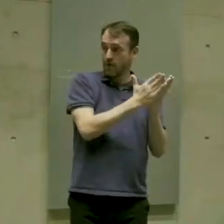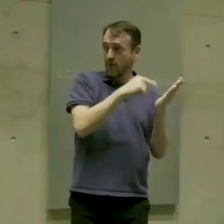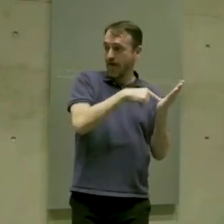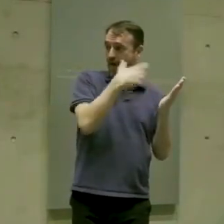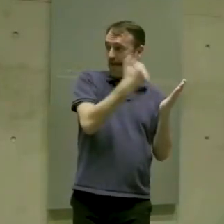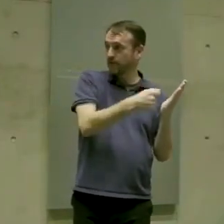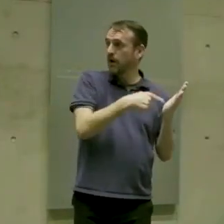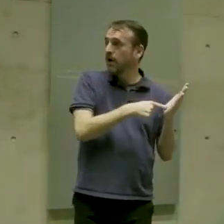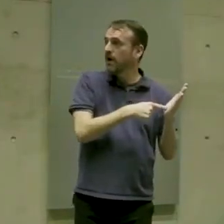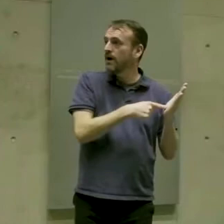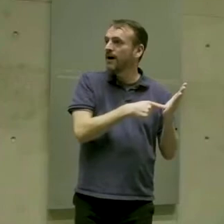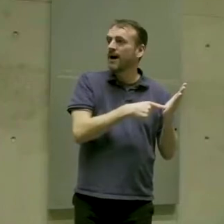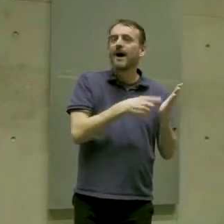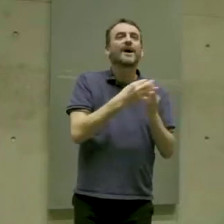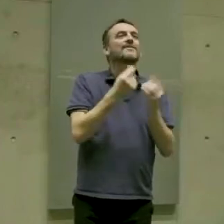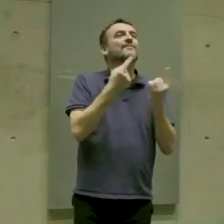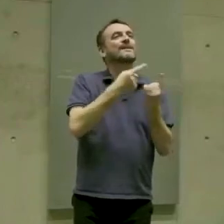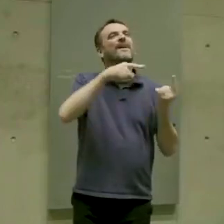not,